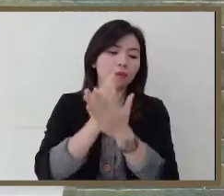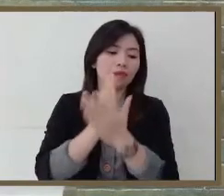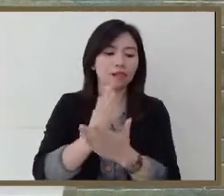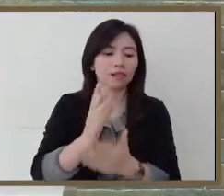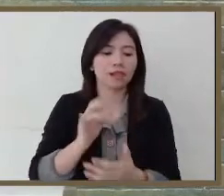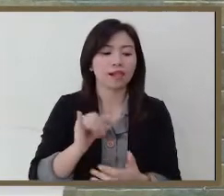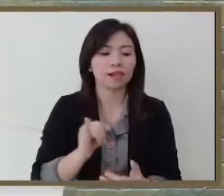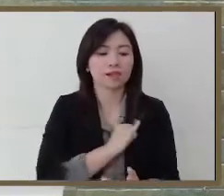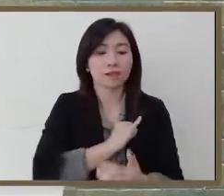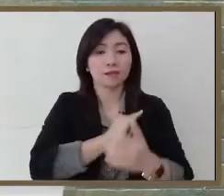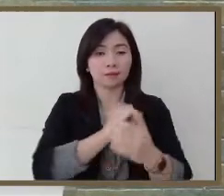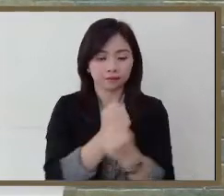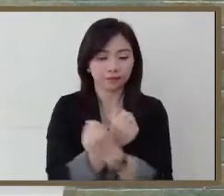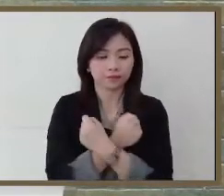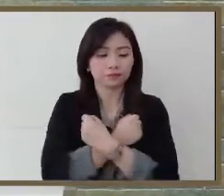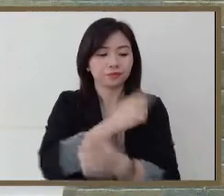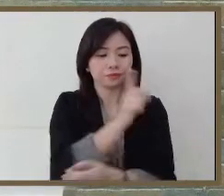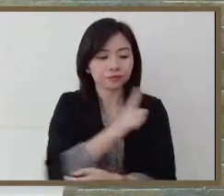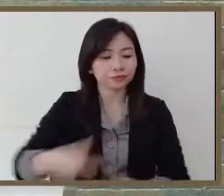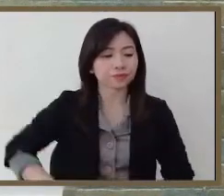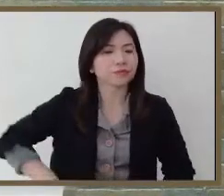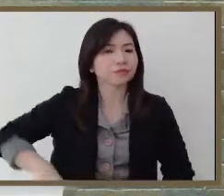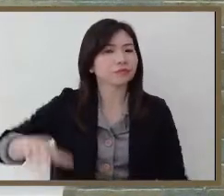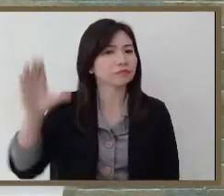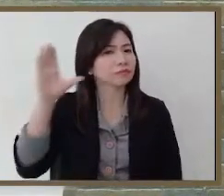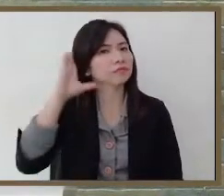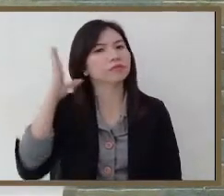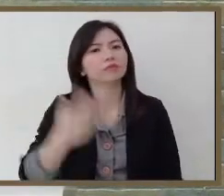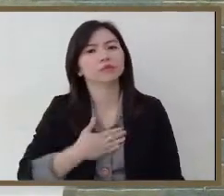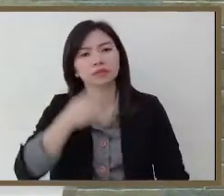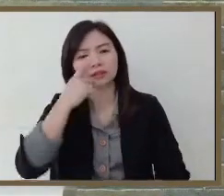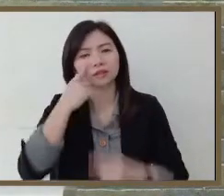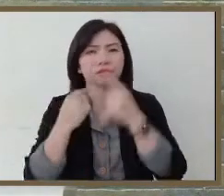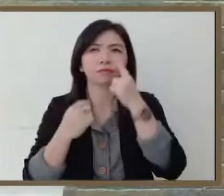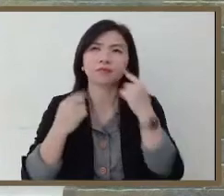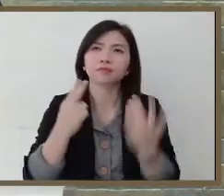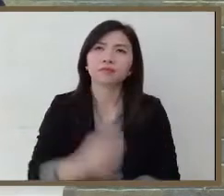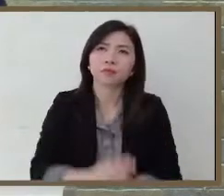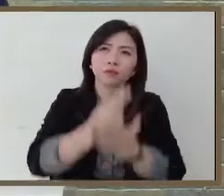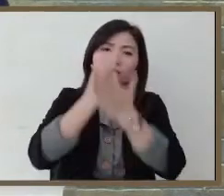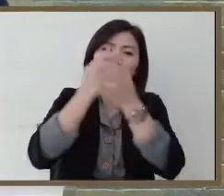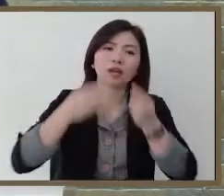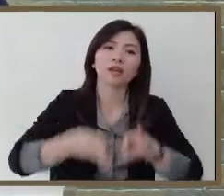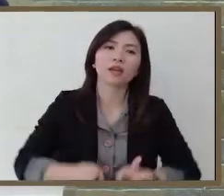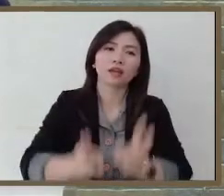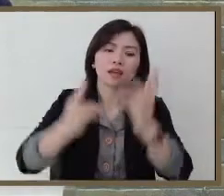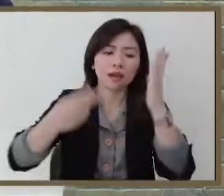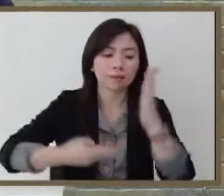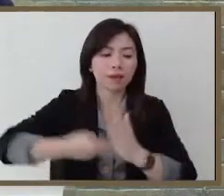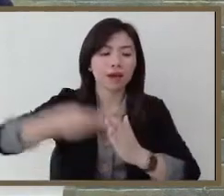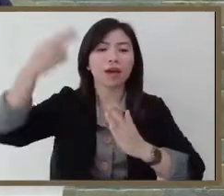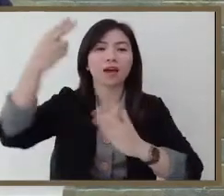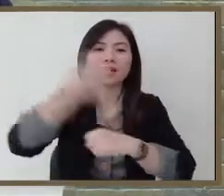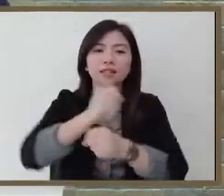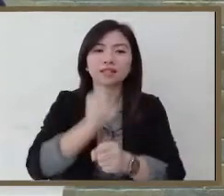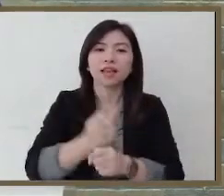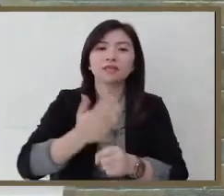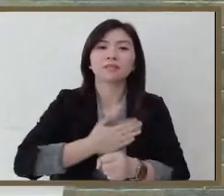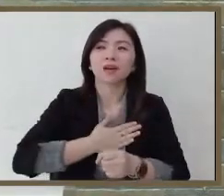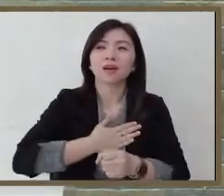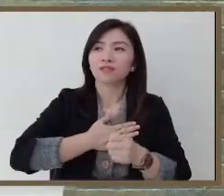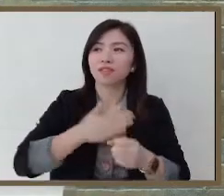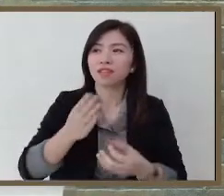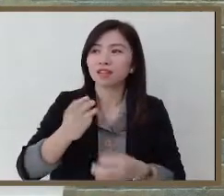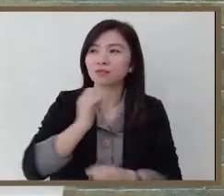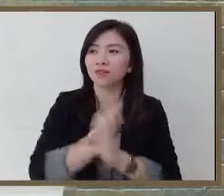stop. I love the Lord, He heard my cry. He lifted me way up high, set